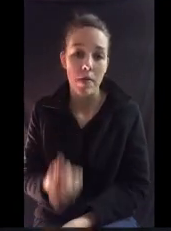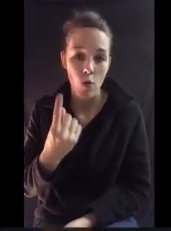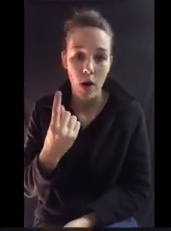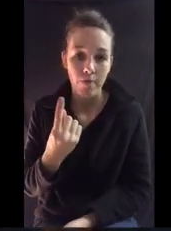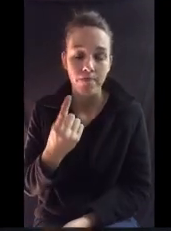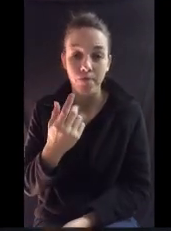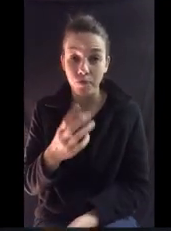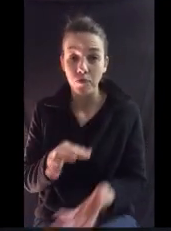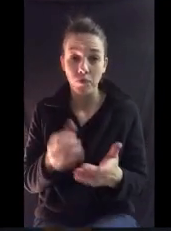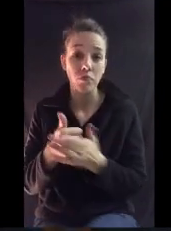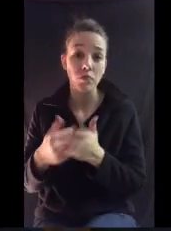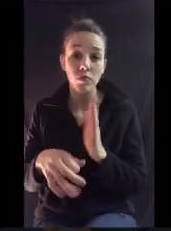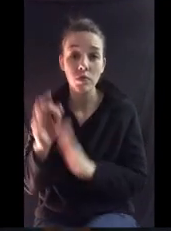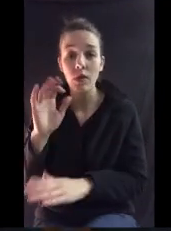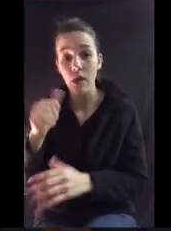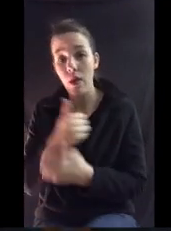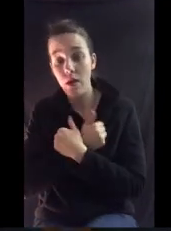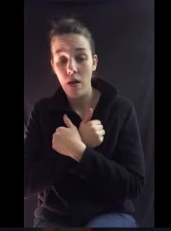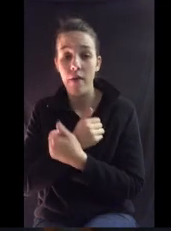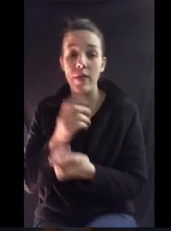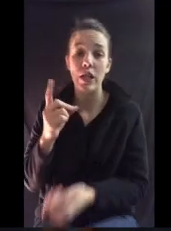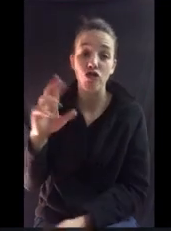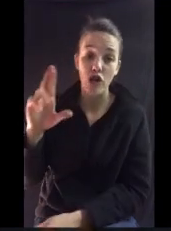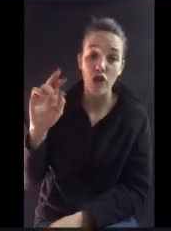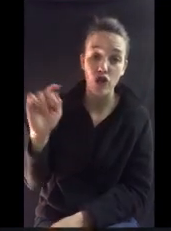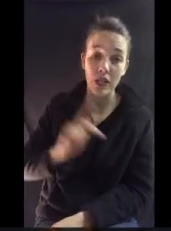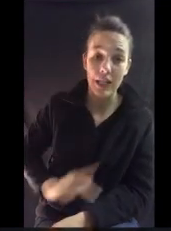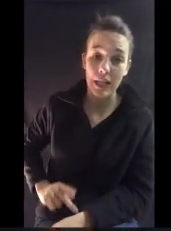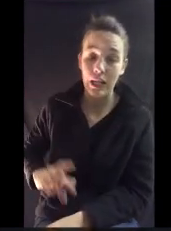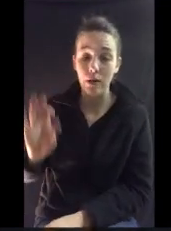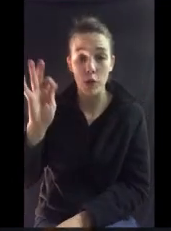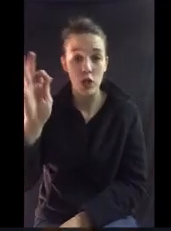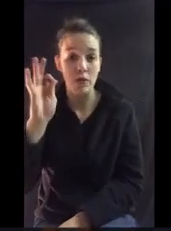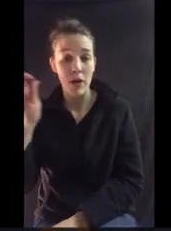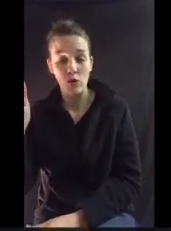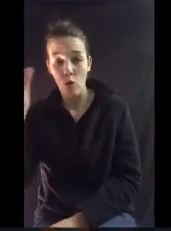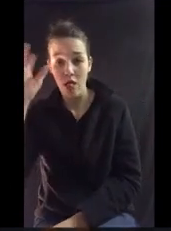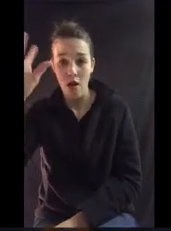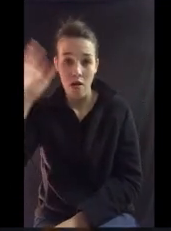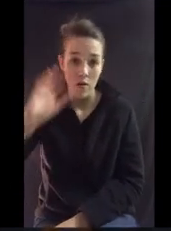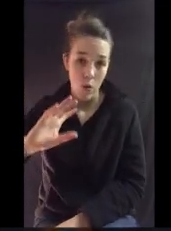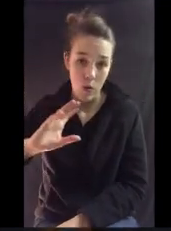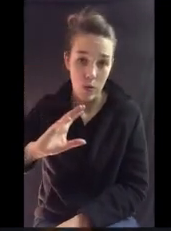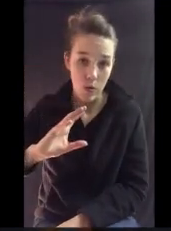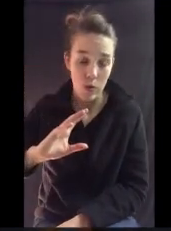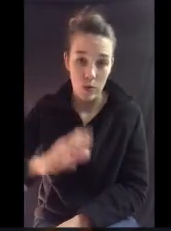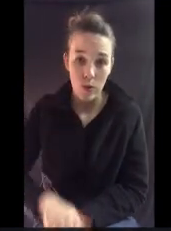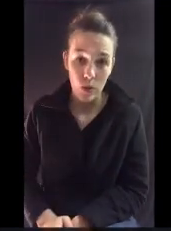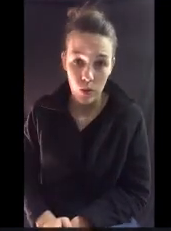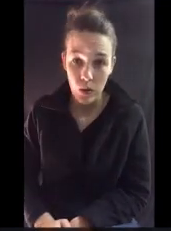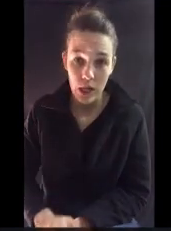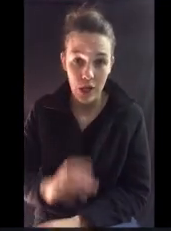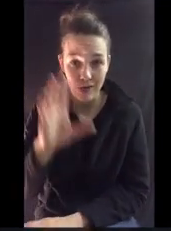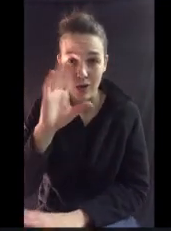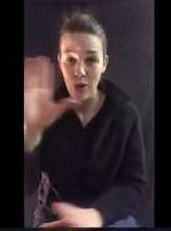unity. Help us to be one. Help us to find that love that Dr. King preached about so long